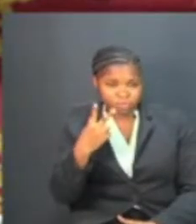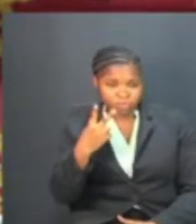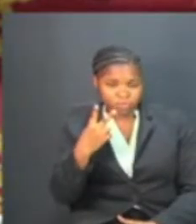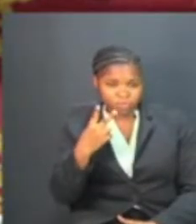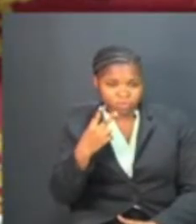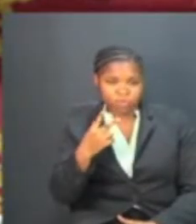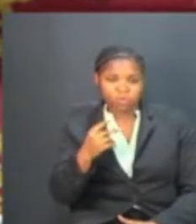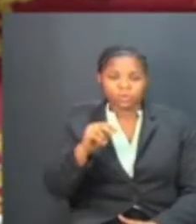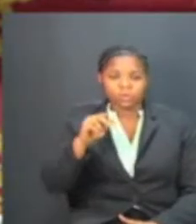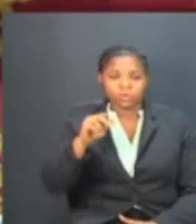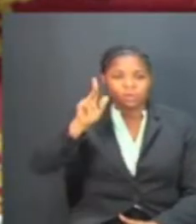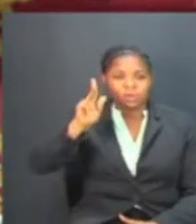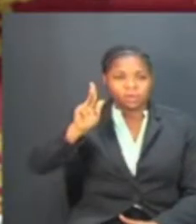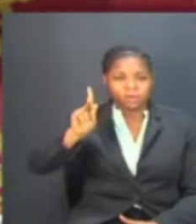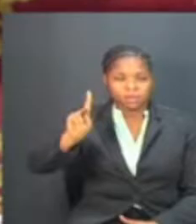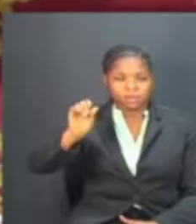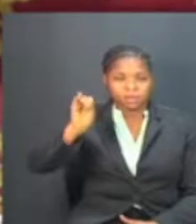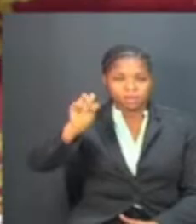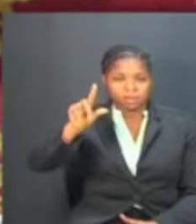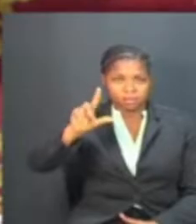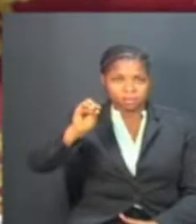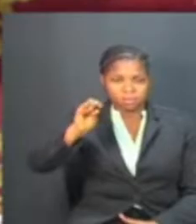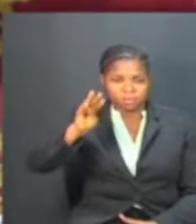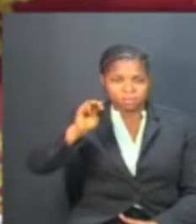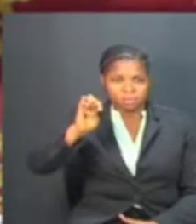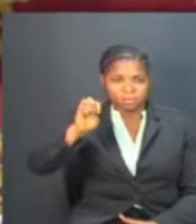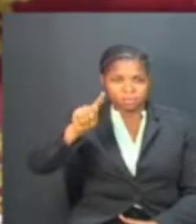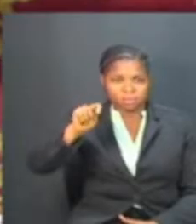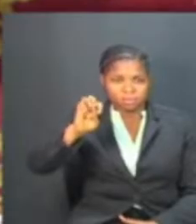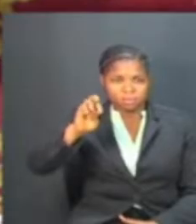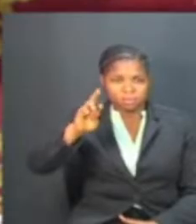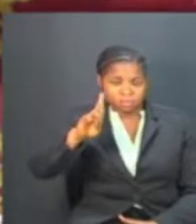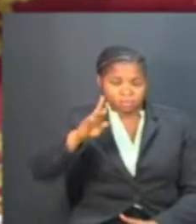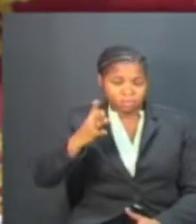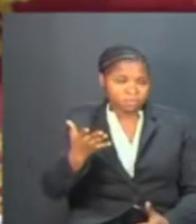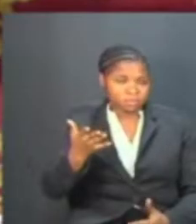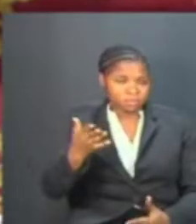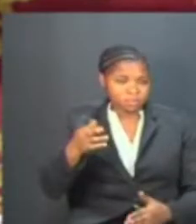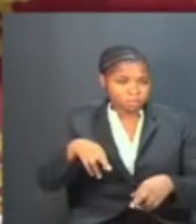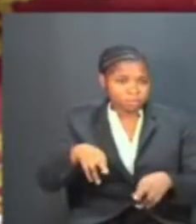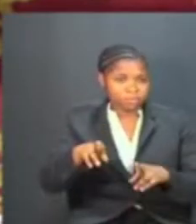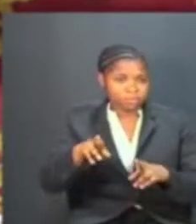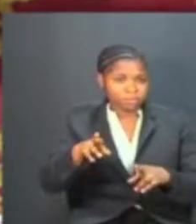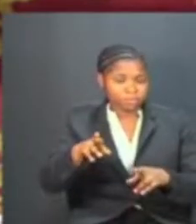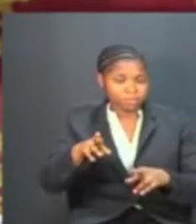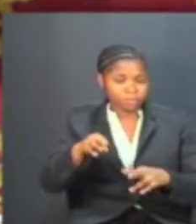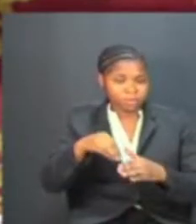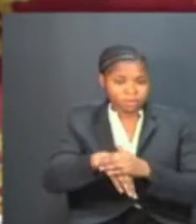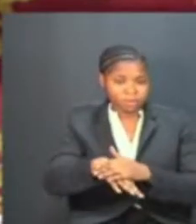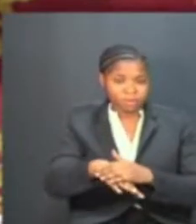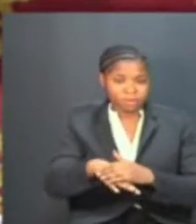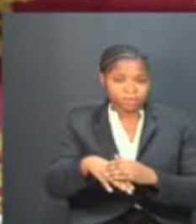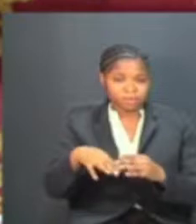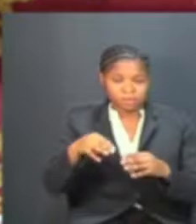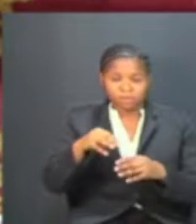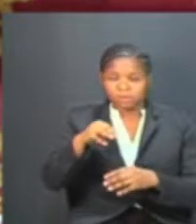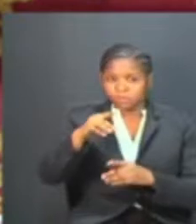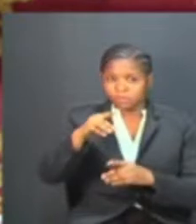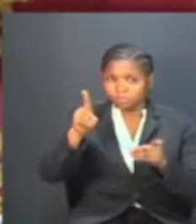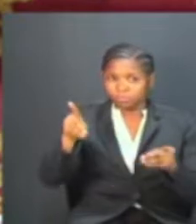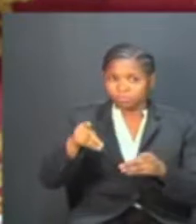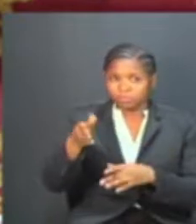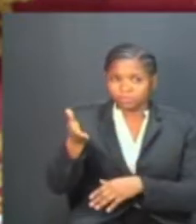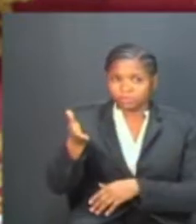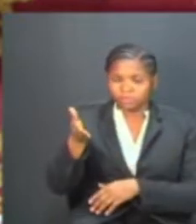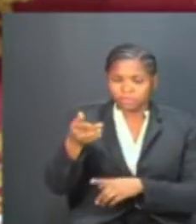unengineered road connecting Macro Agogo and Chedia communities in the Ekwima Nubiaja municipality. It